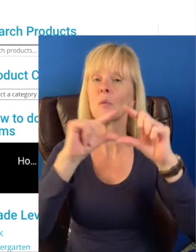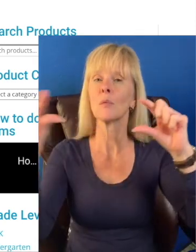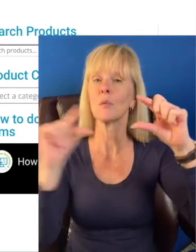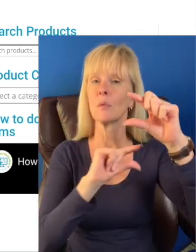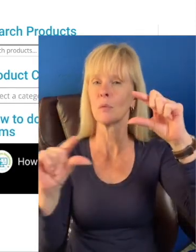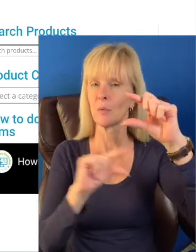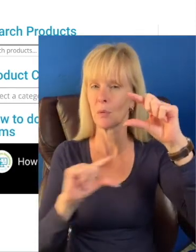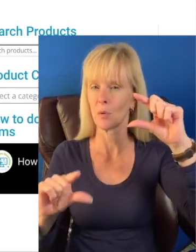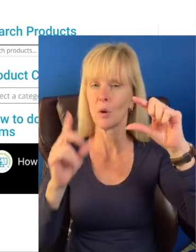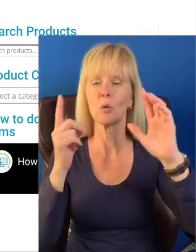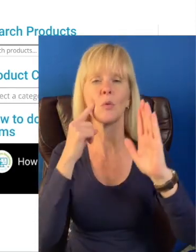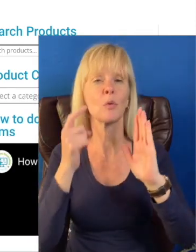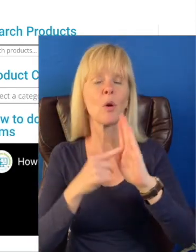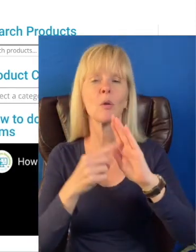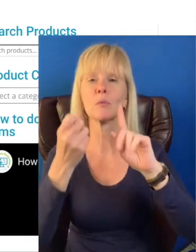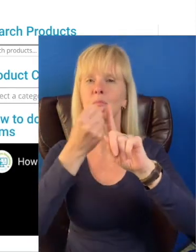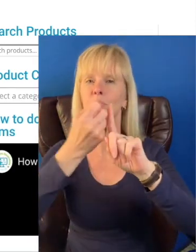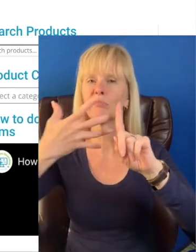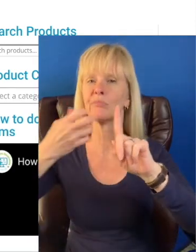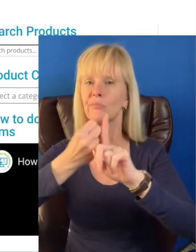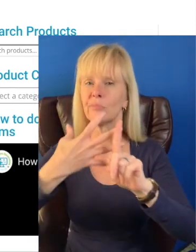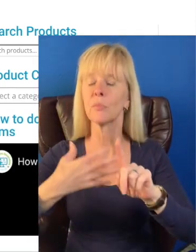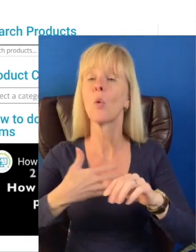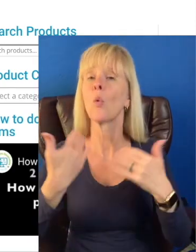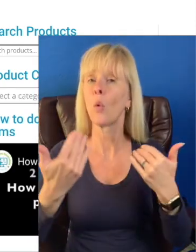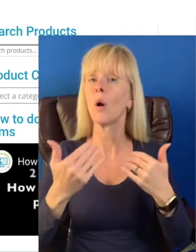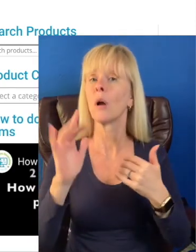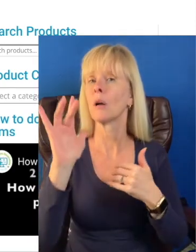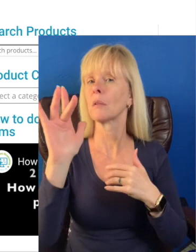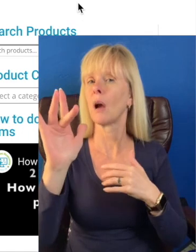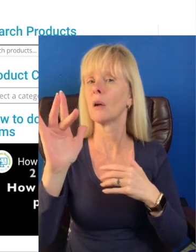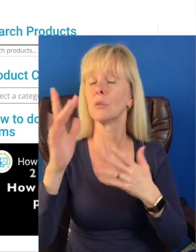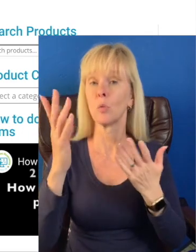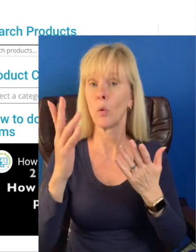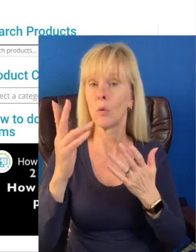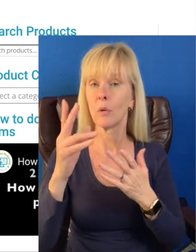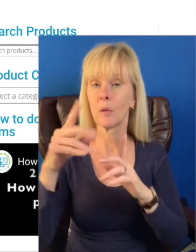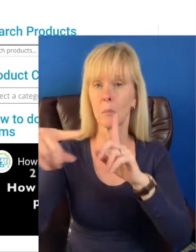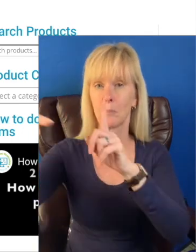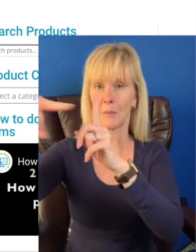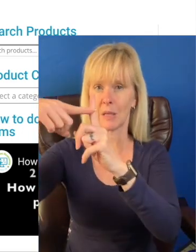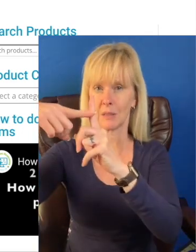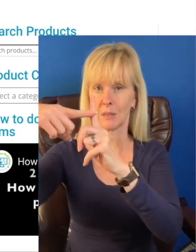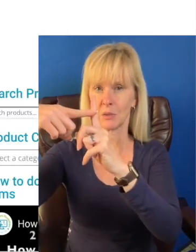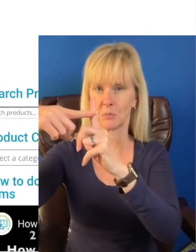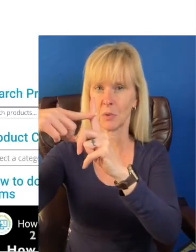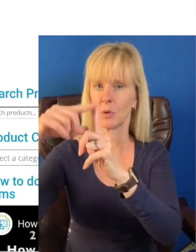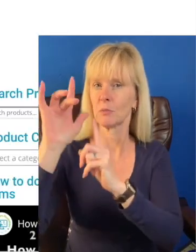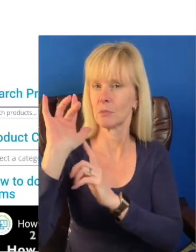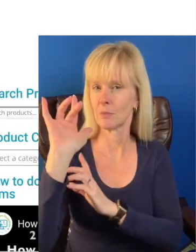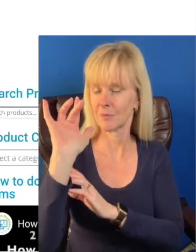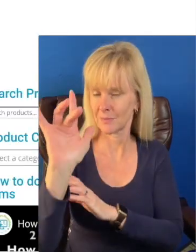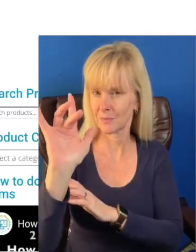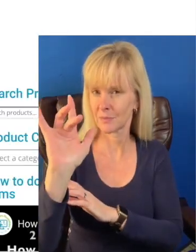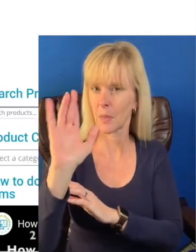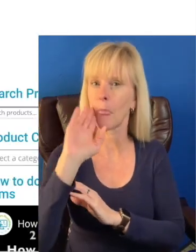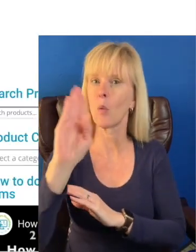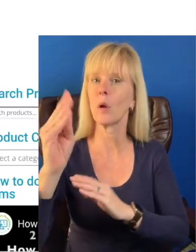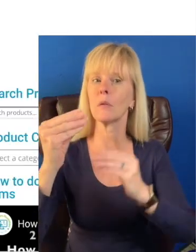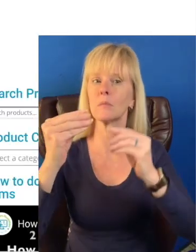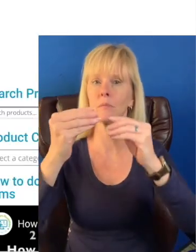that there are drop downs. So if you go ahead and click on the plus sign right here, it